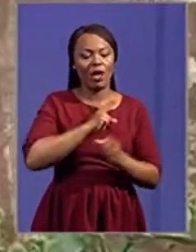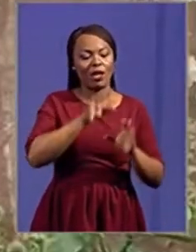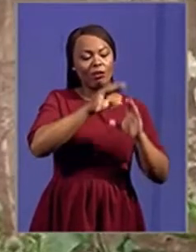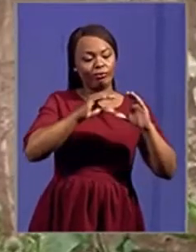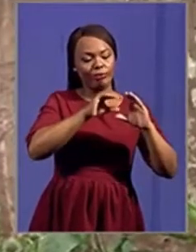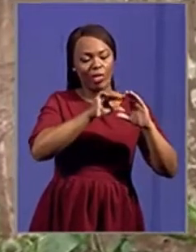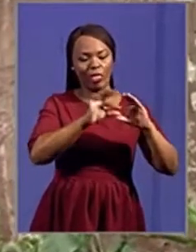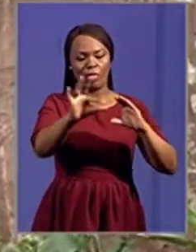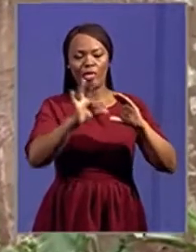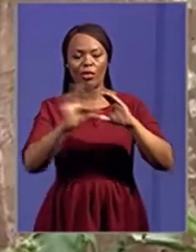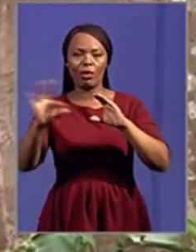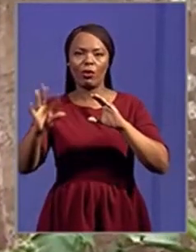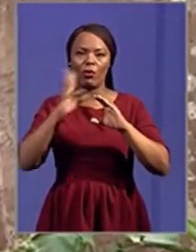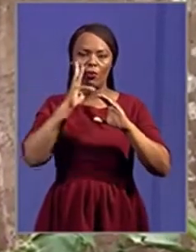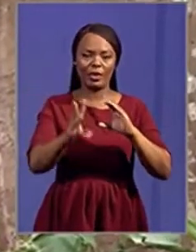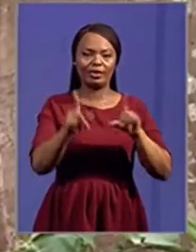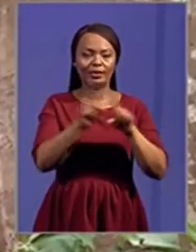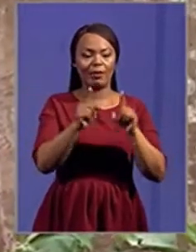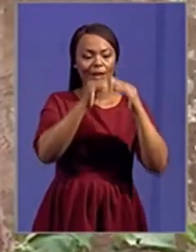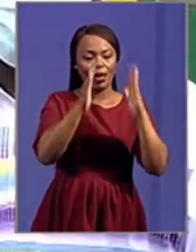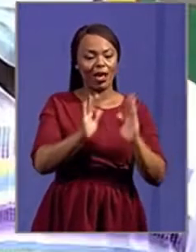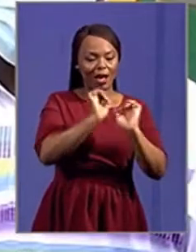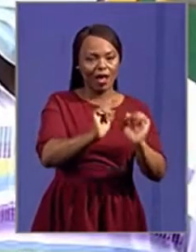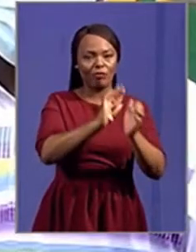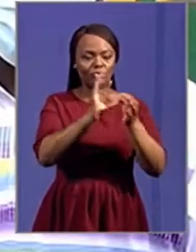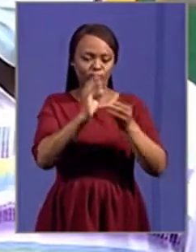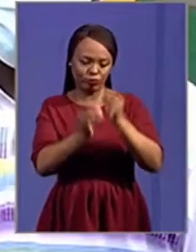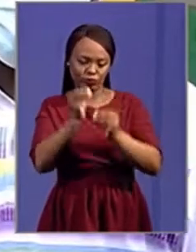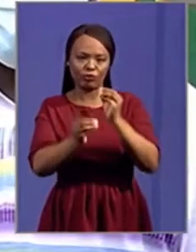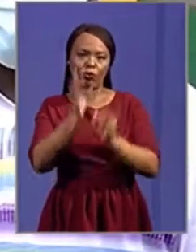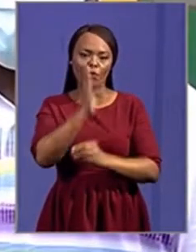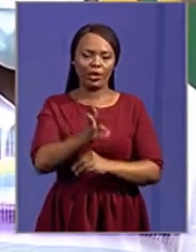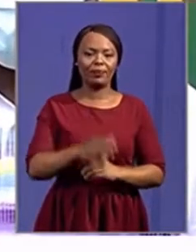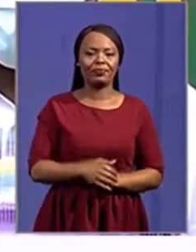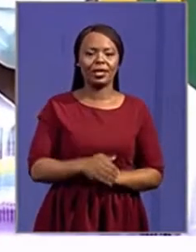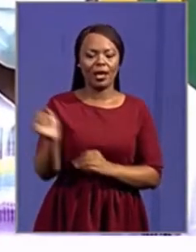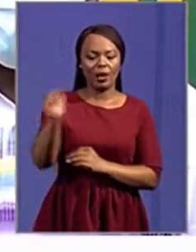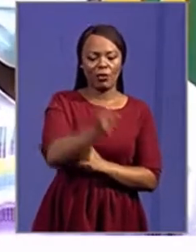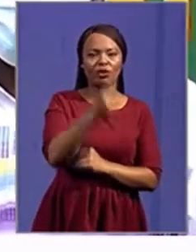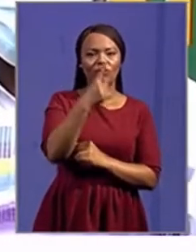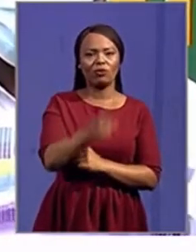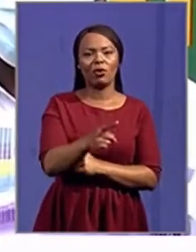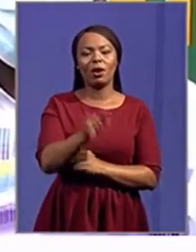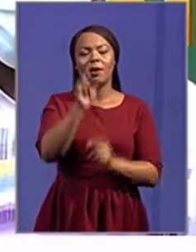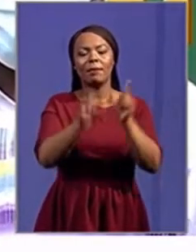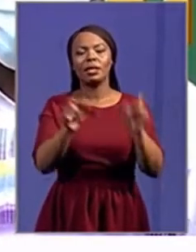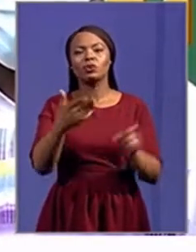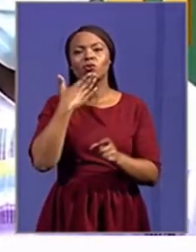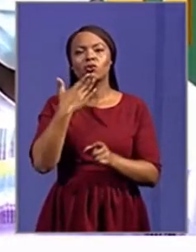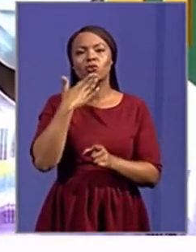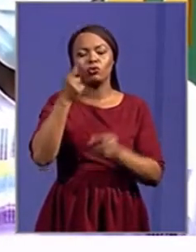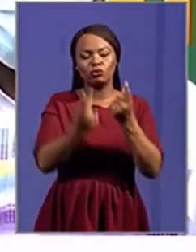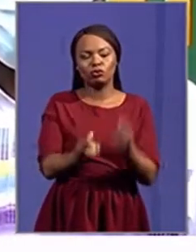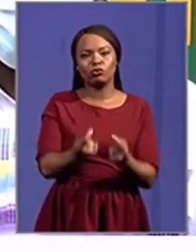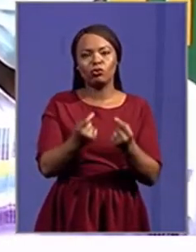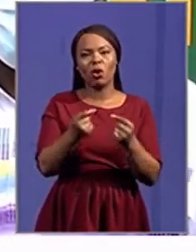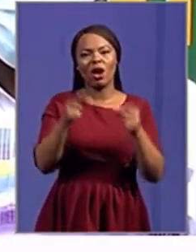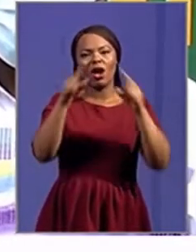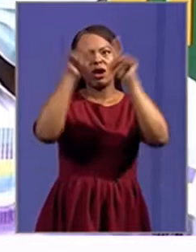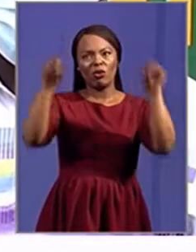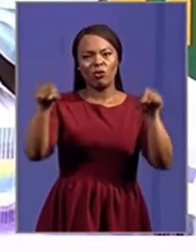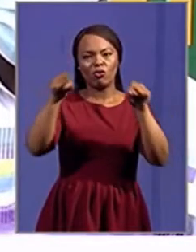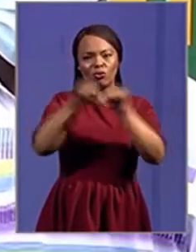dikontraka tse tlang go lokisa matlo a a senyegileng. We have appointed number 1 for the roof tiles and the removal of asbestos. There